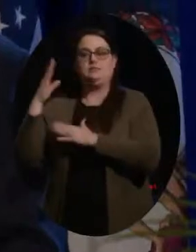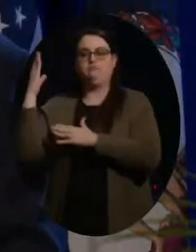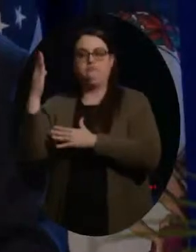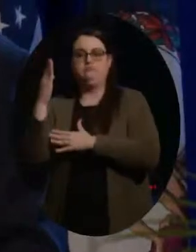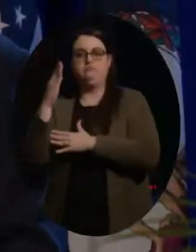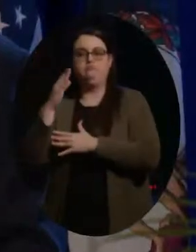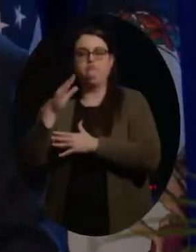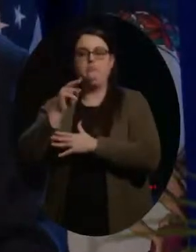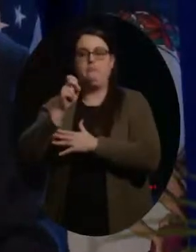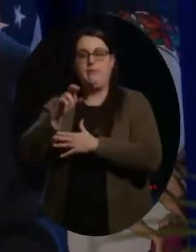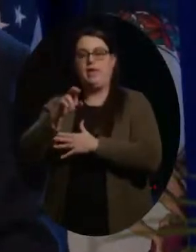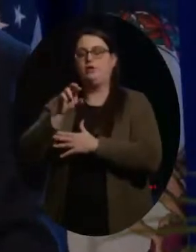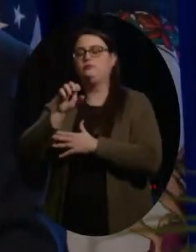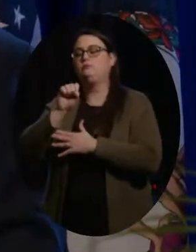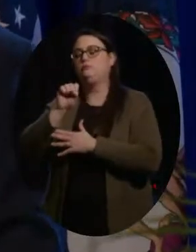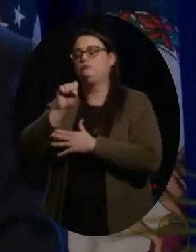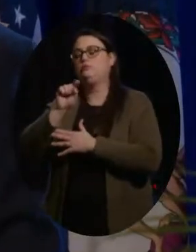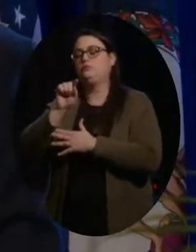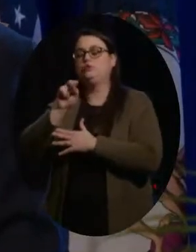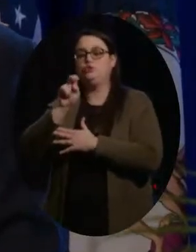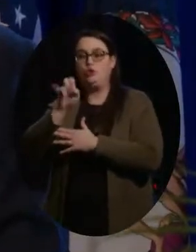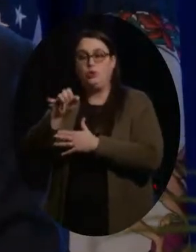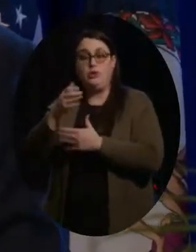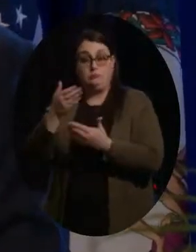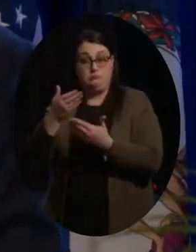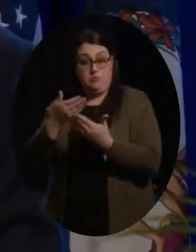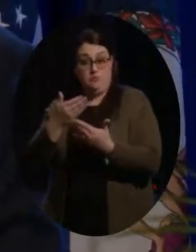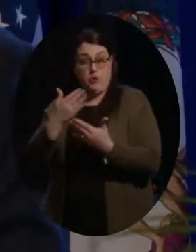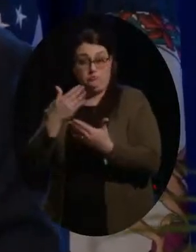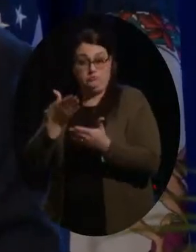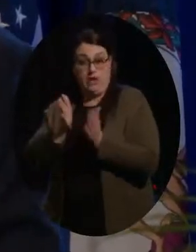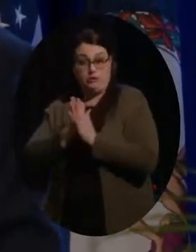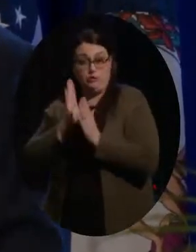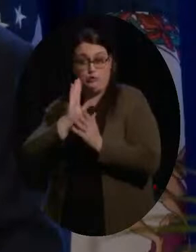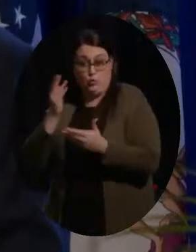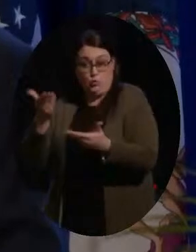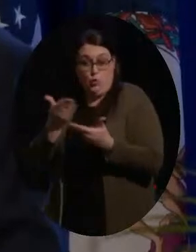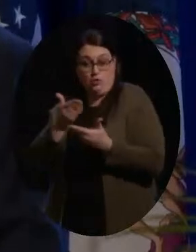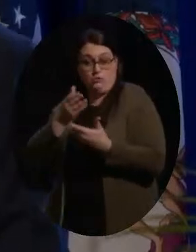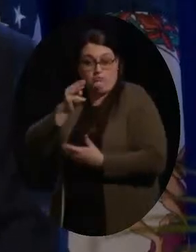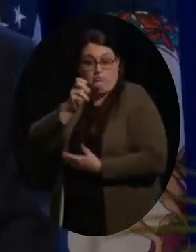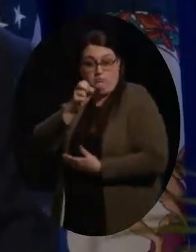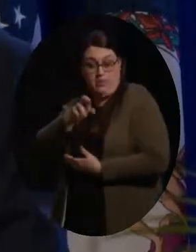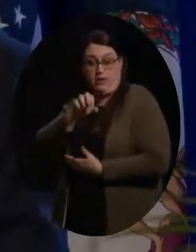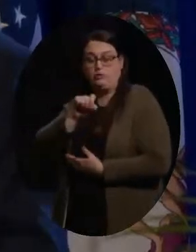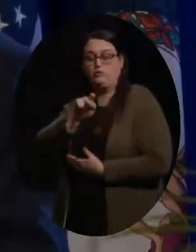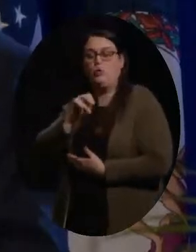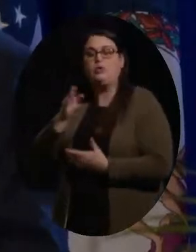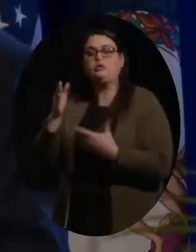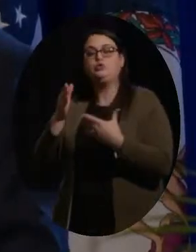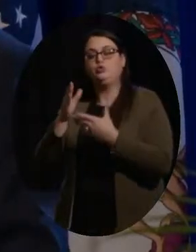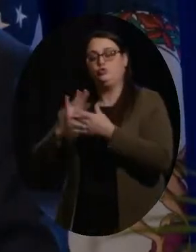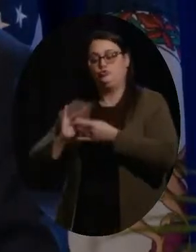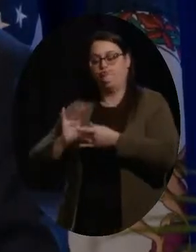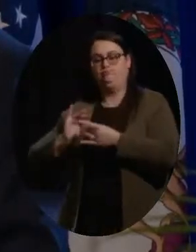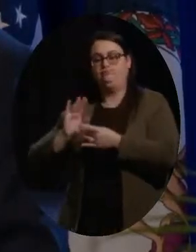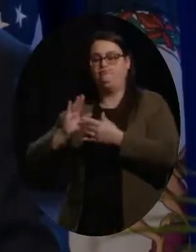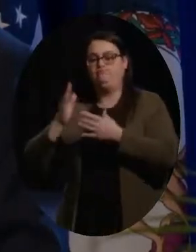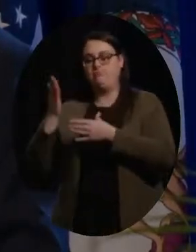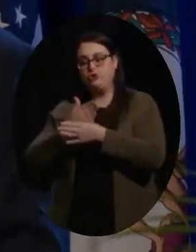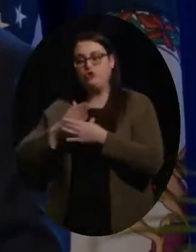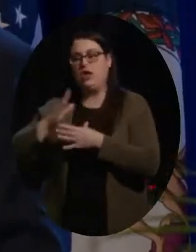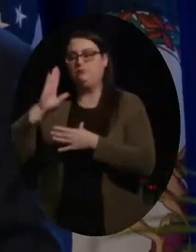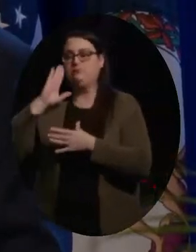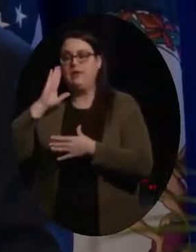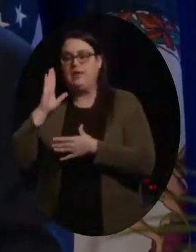Stoney. But before I ask you to join me in welcoming Mayor Stoney to share with us his views on the progress